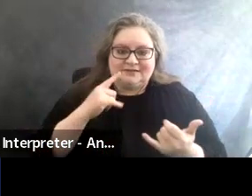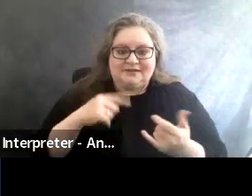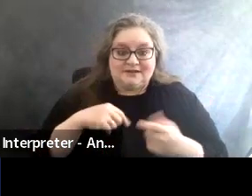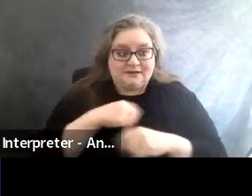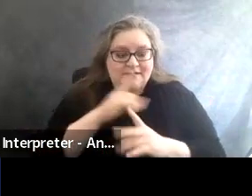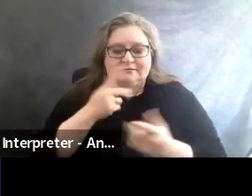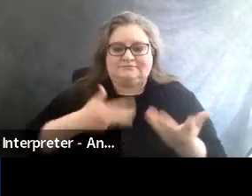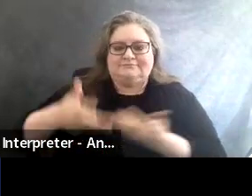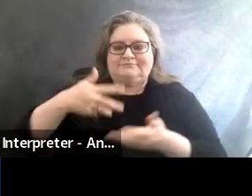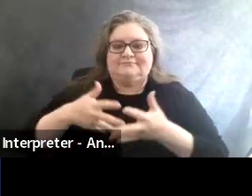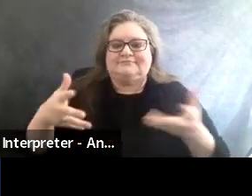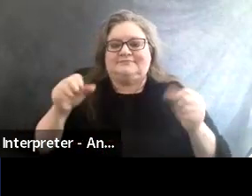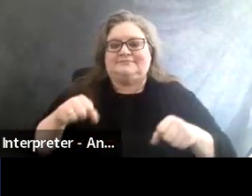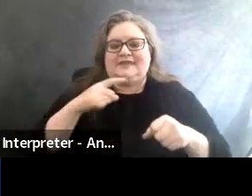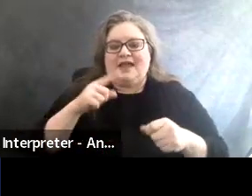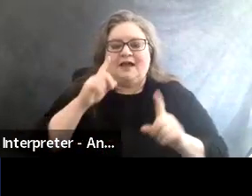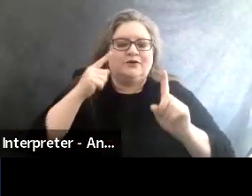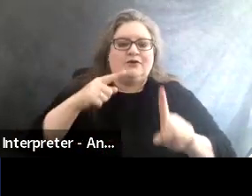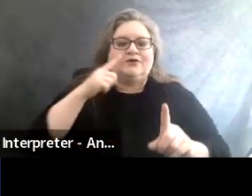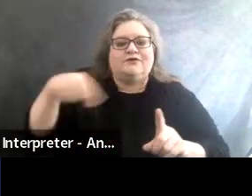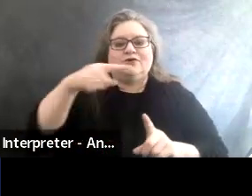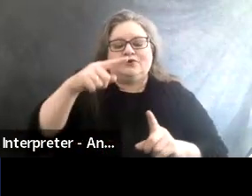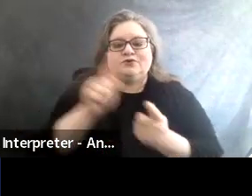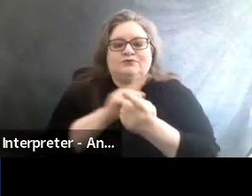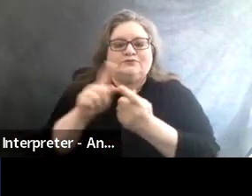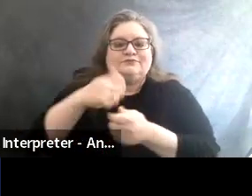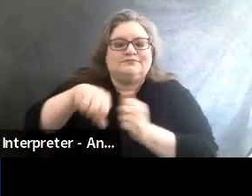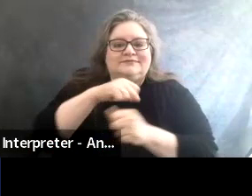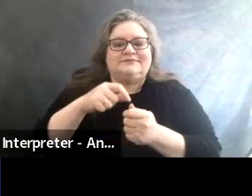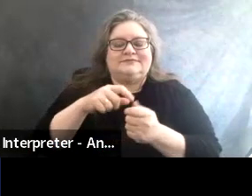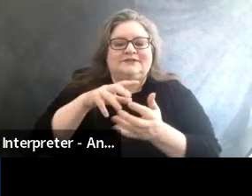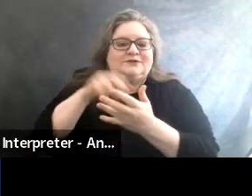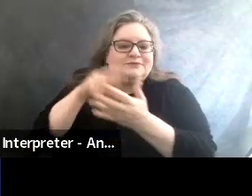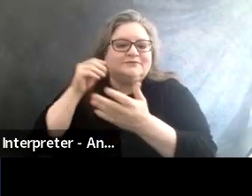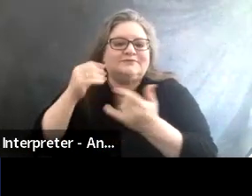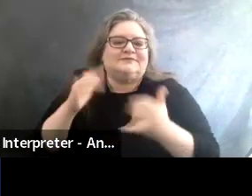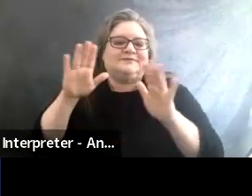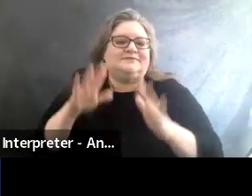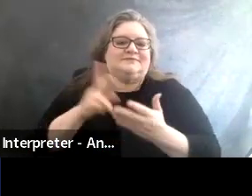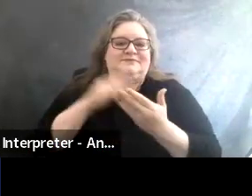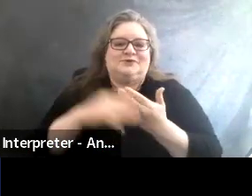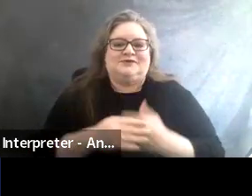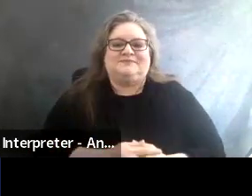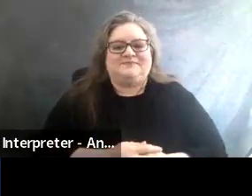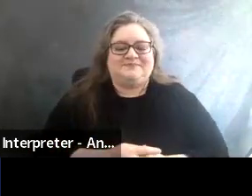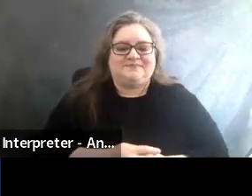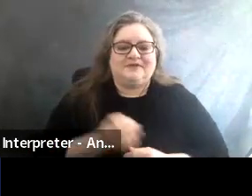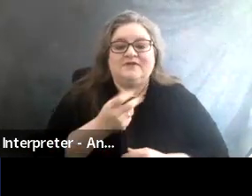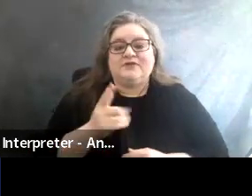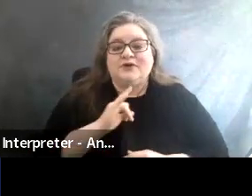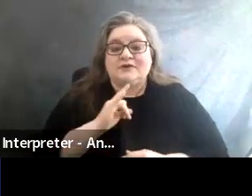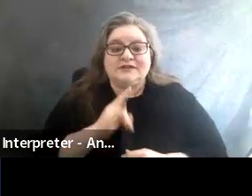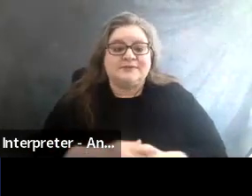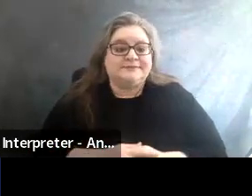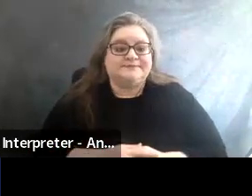our goal is really for you all to get to know each other as well as soak up some of this amazing programming. A few housekeeping